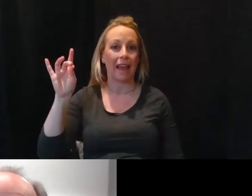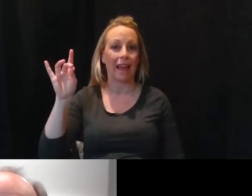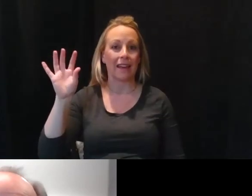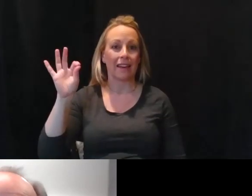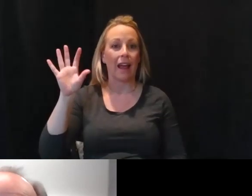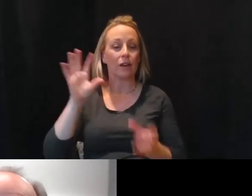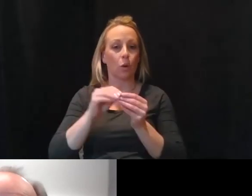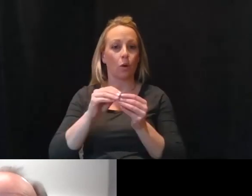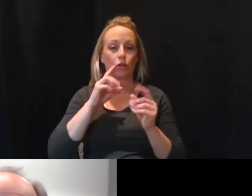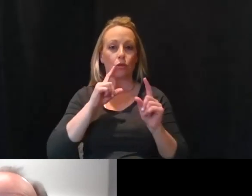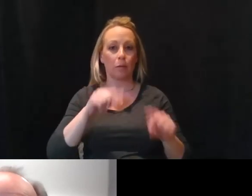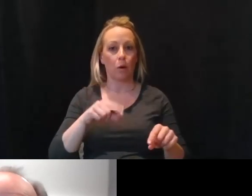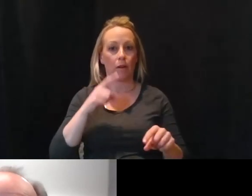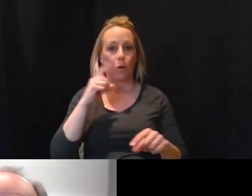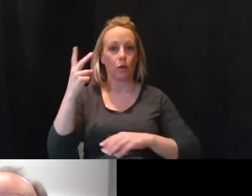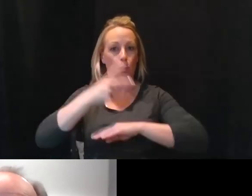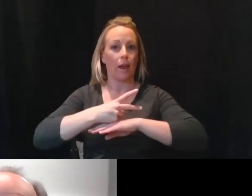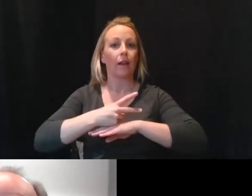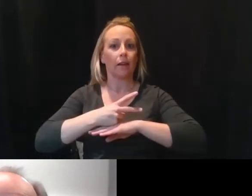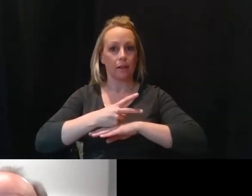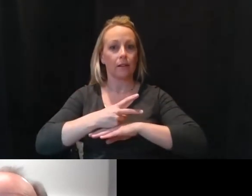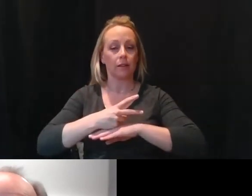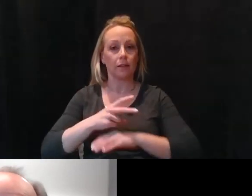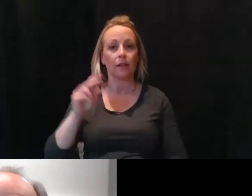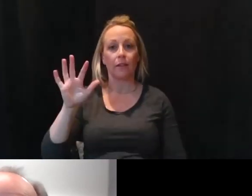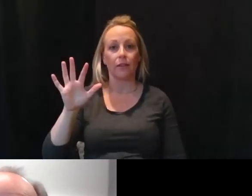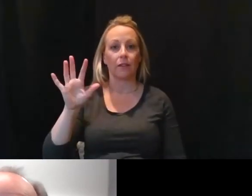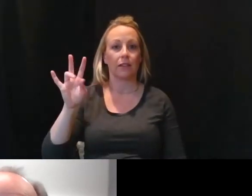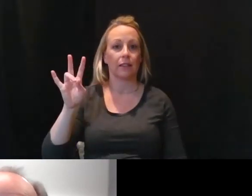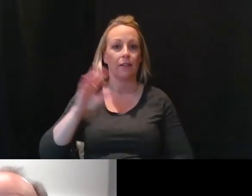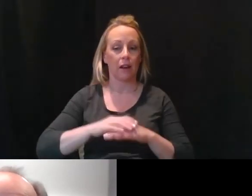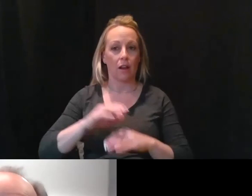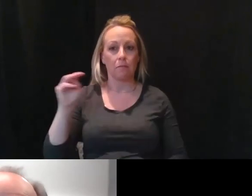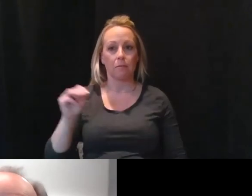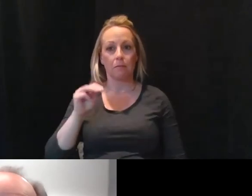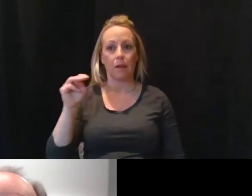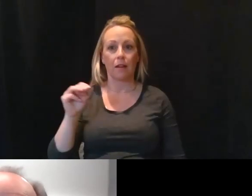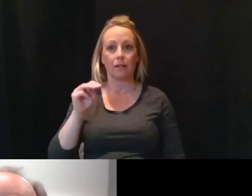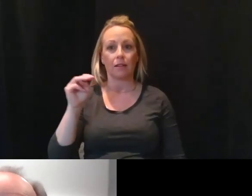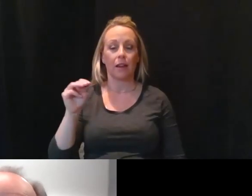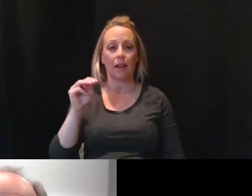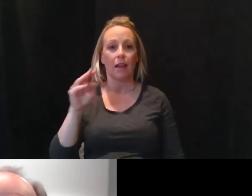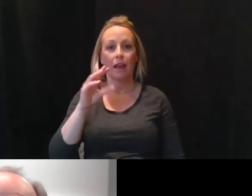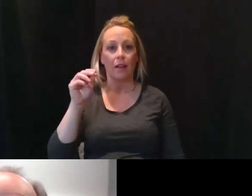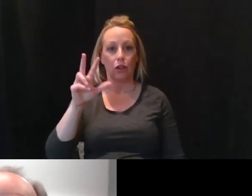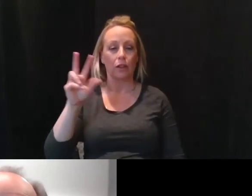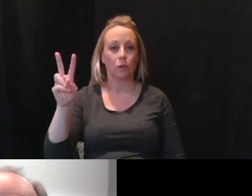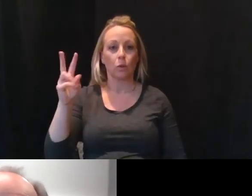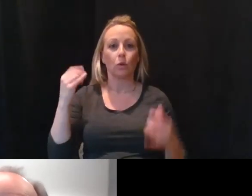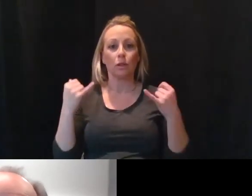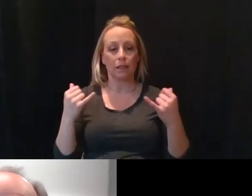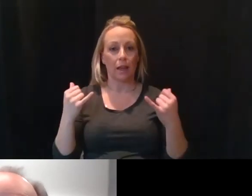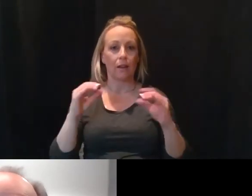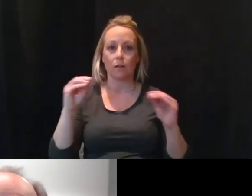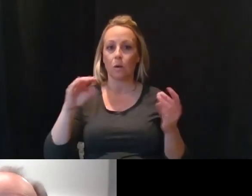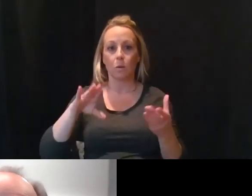to report for the 2 days, 57 on Monday and 32 today. There are no deaths